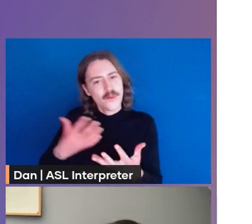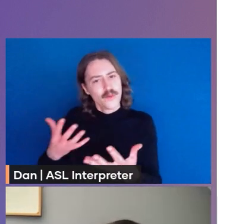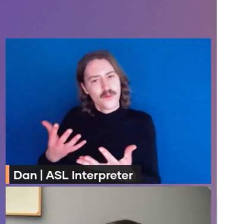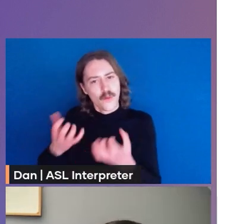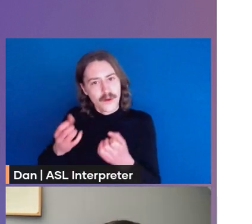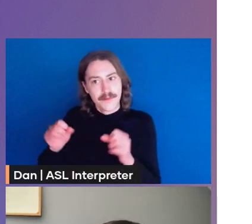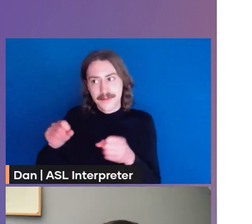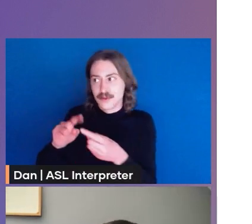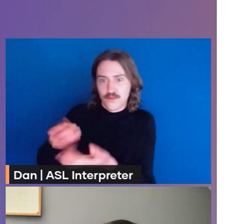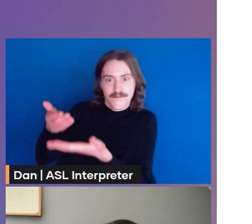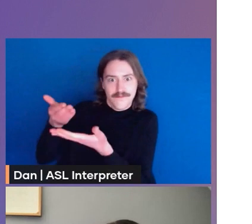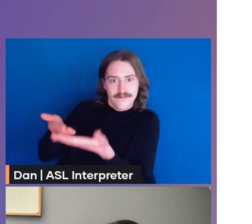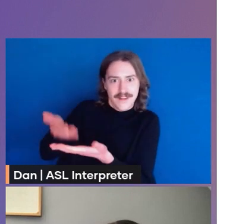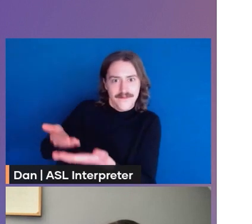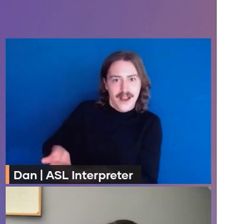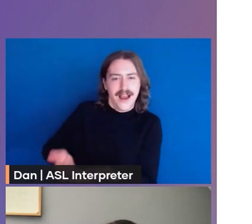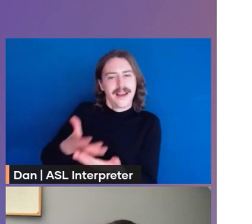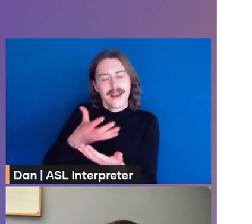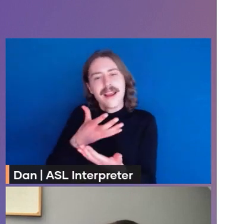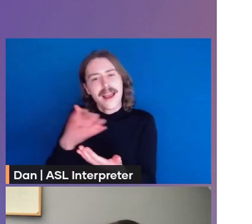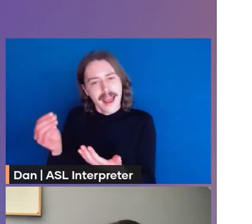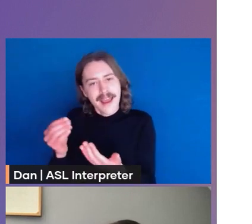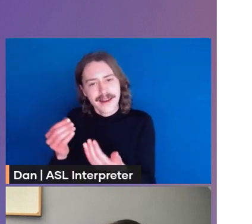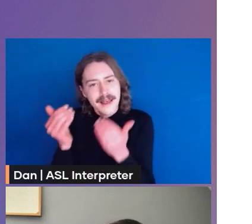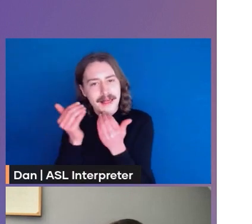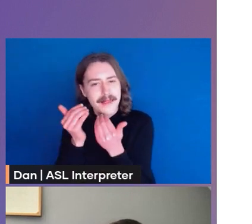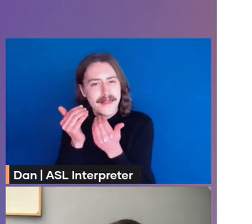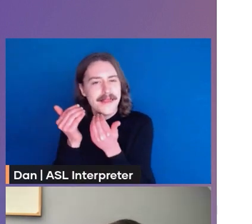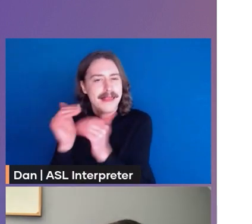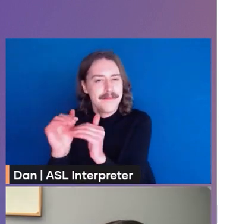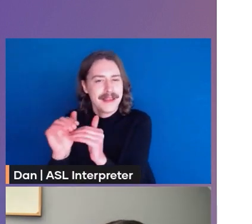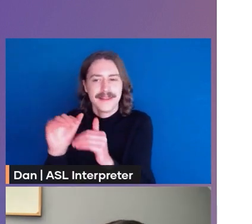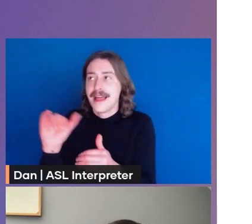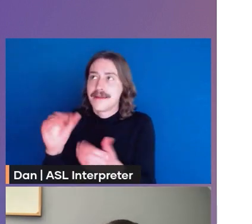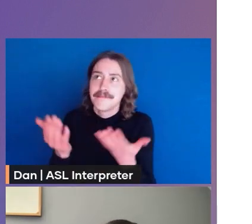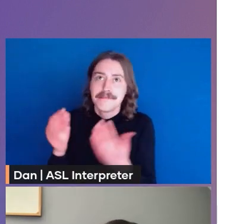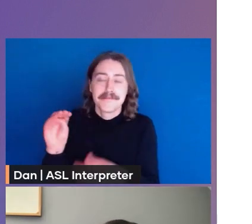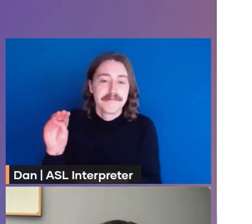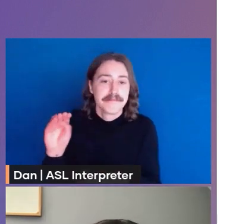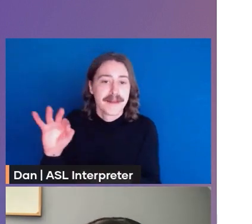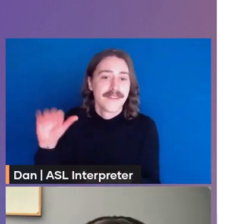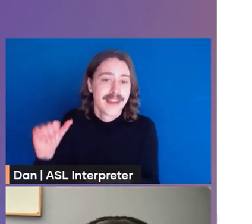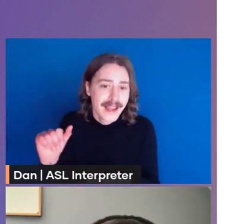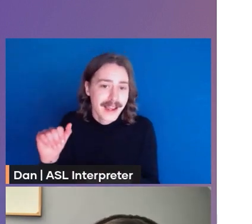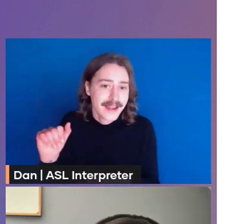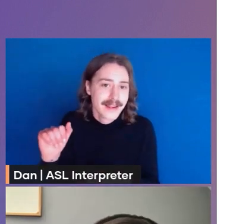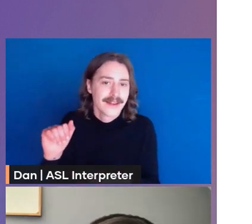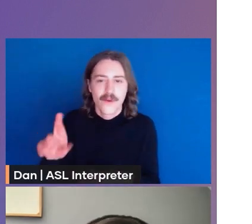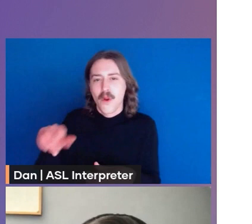and limit as much as possible. I'm using something like MFA and YubiKey, which we're already implementing.